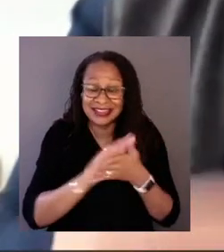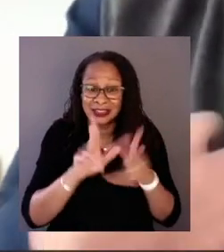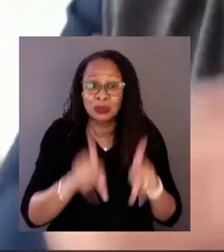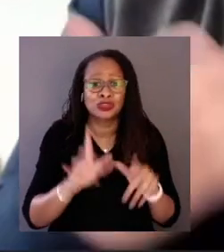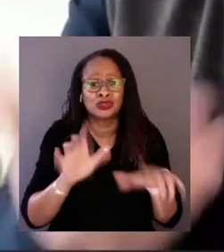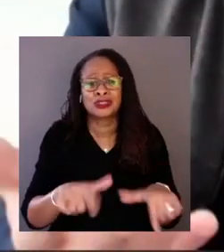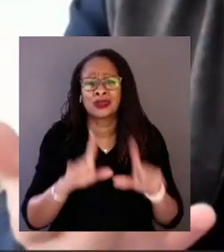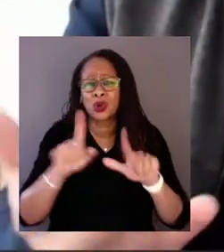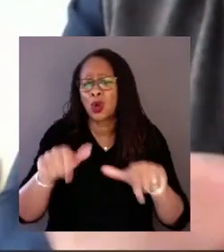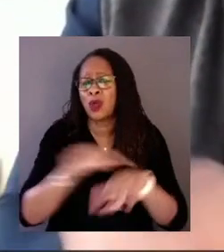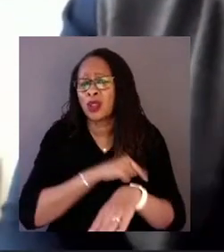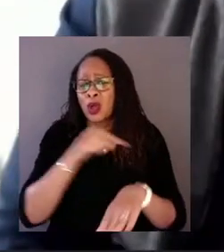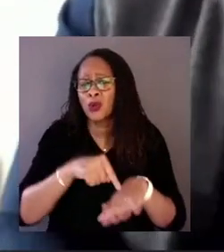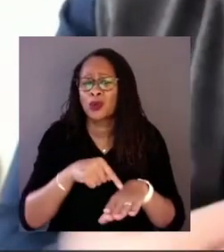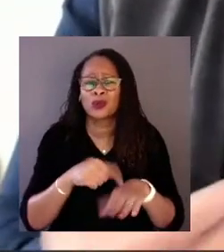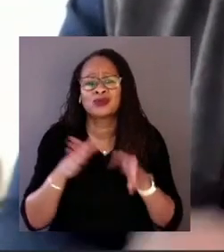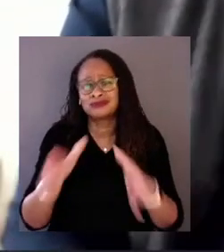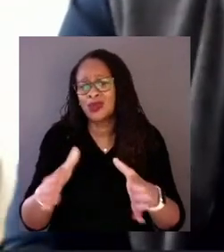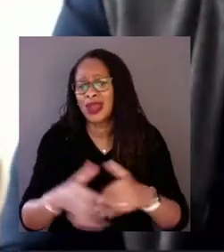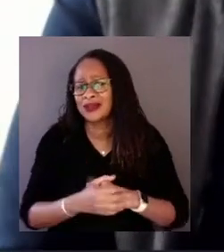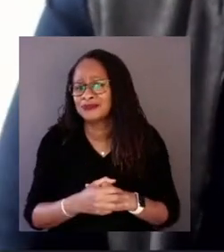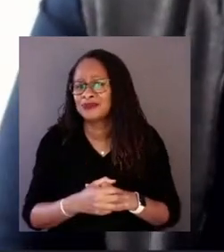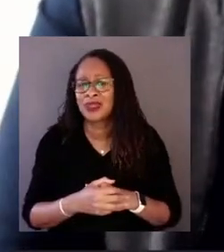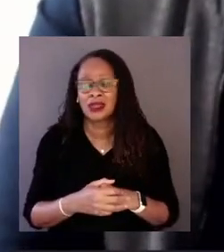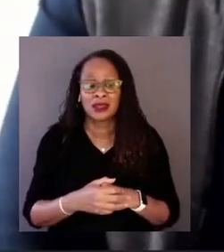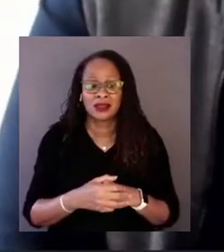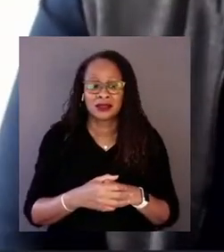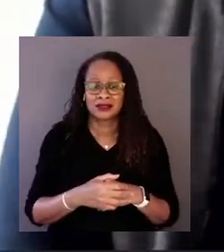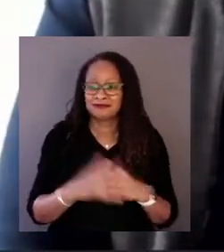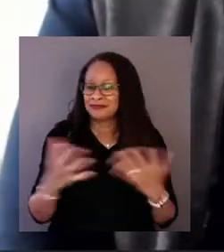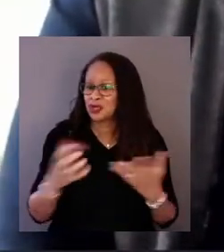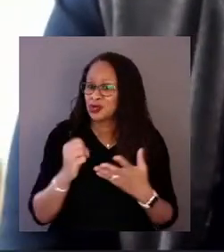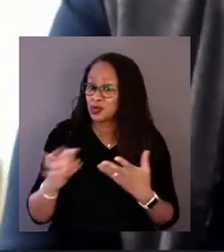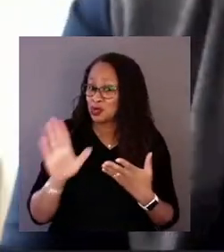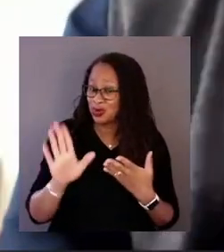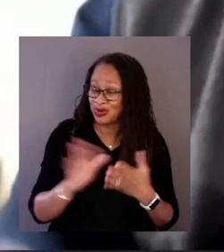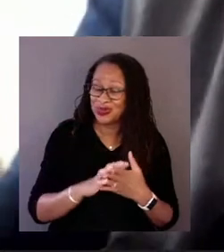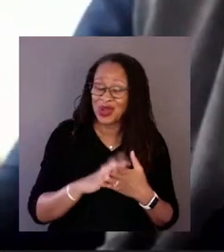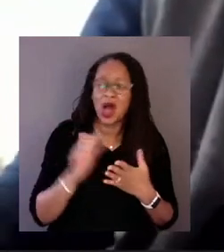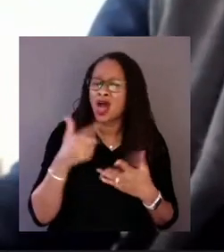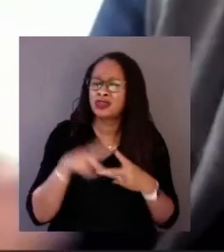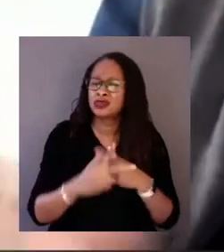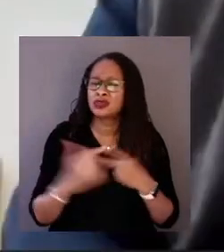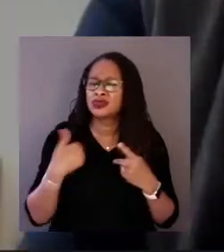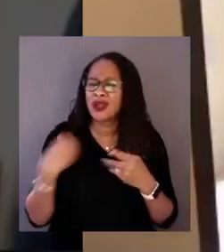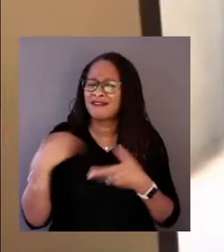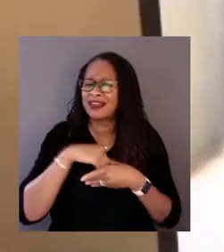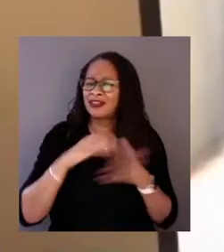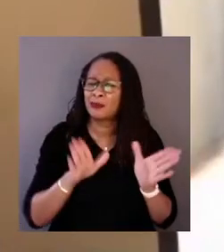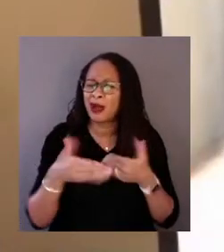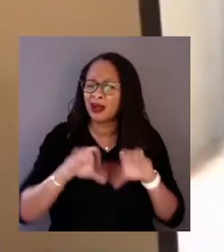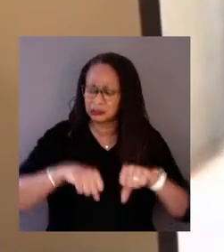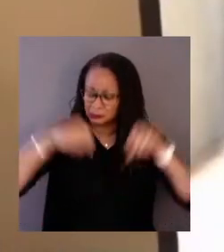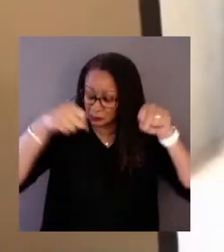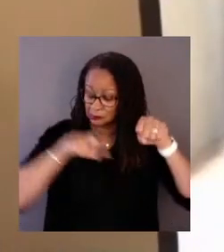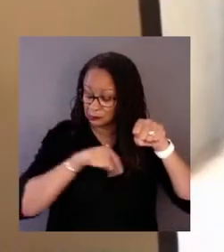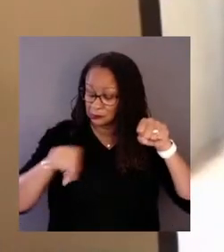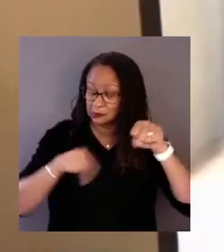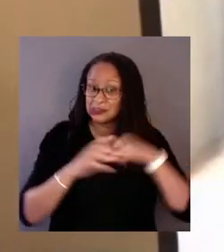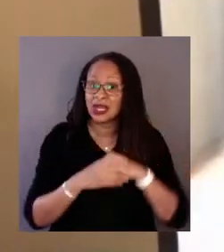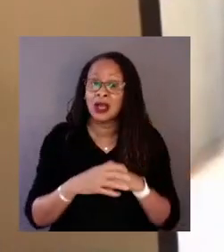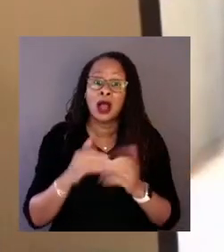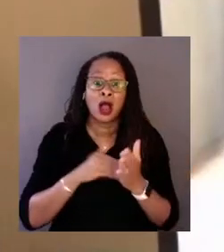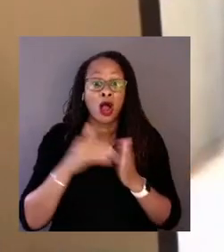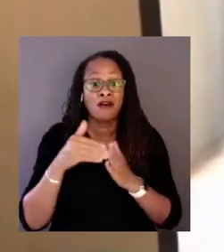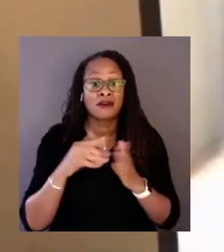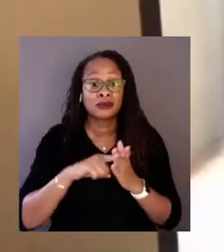other tools besides being good do you use A lot of times we start looking early, like if there's some, like, if,